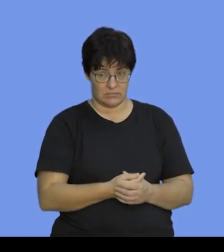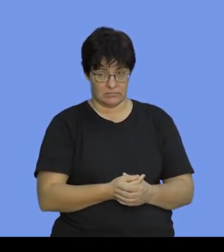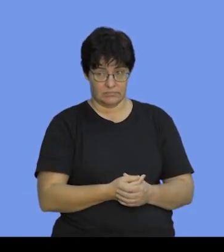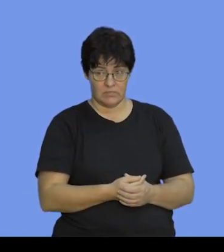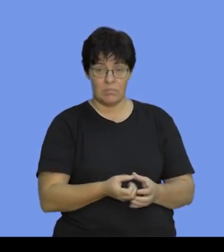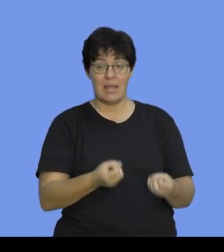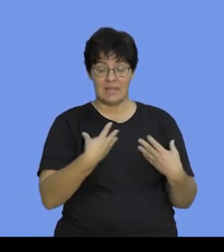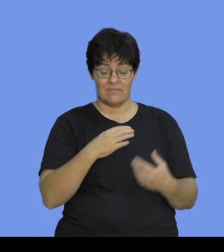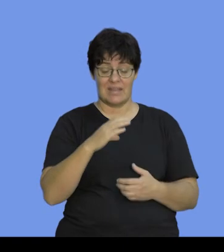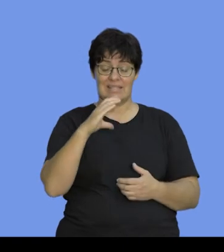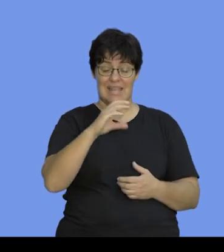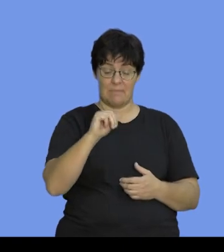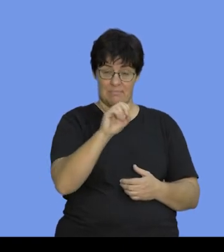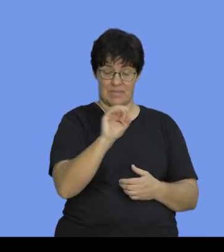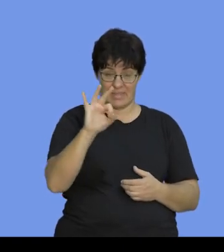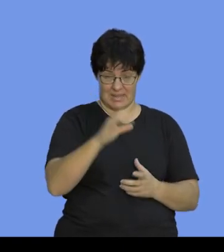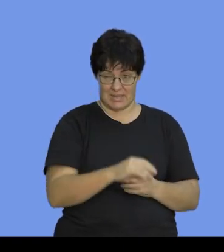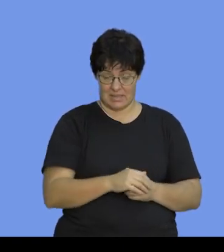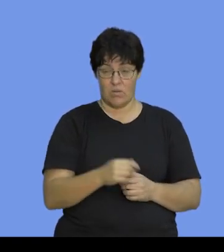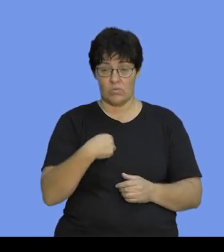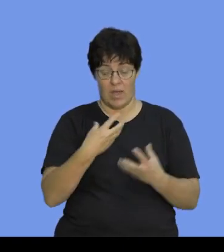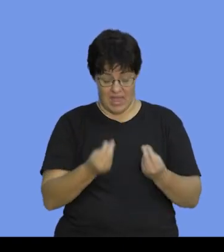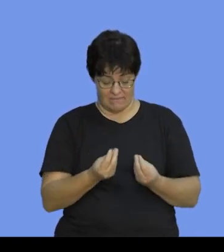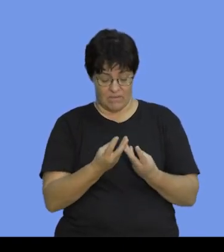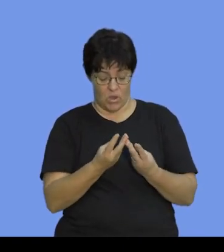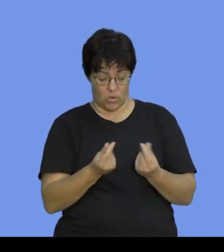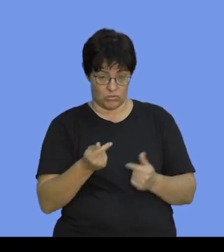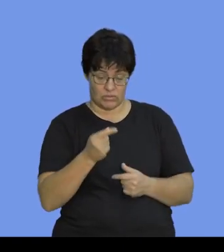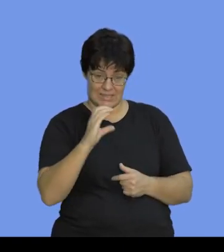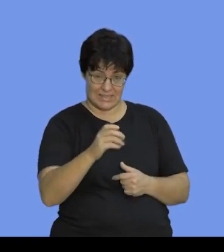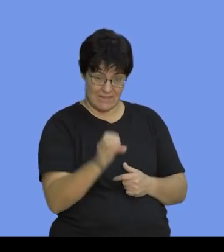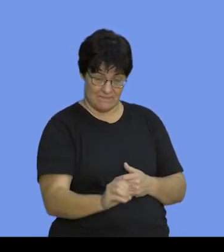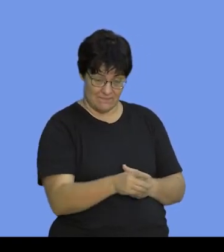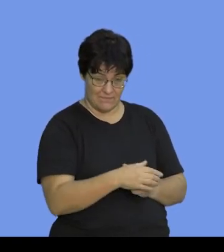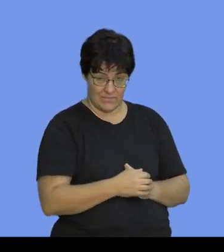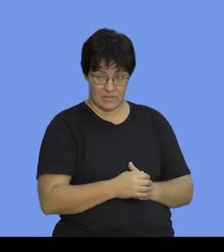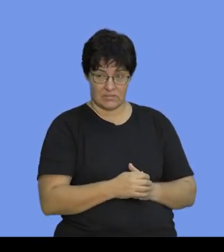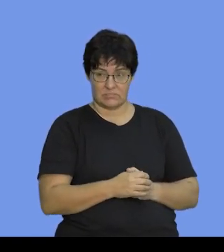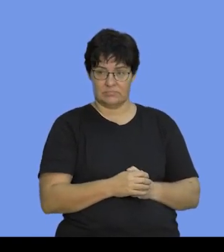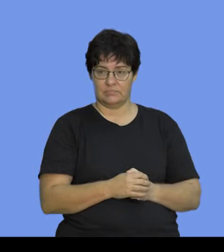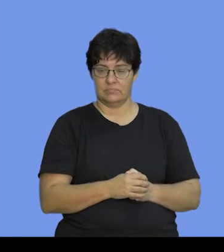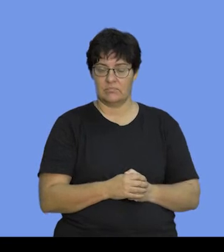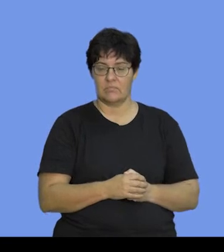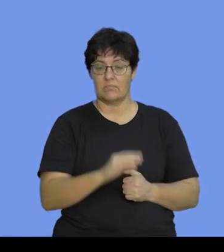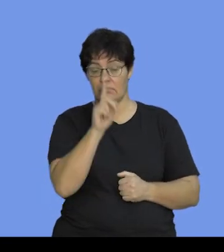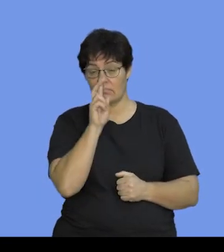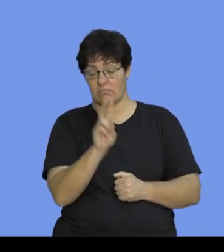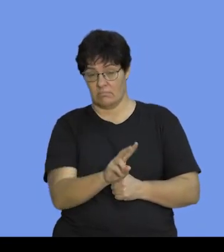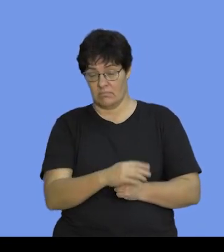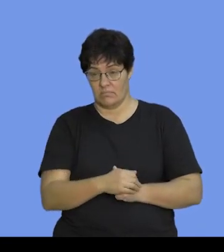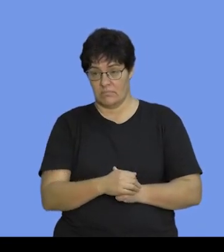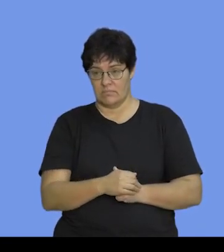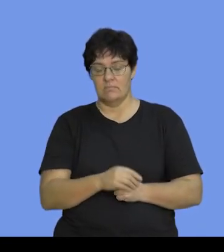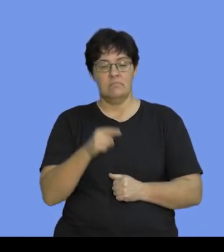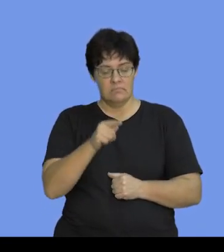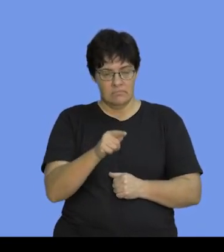cubic centimeters. We also have the concentration, right? We have the concentration. Take note,